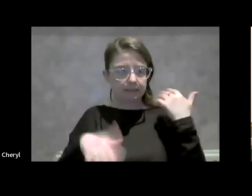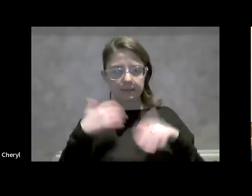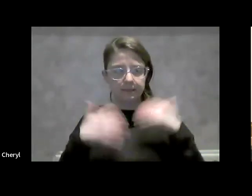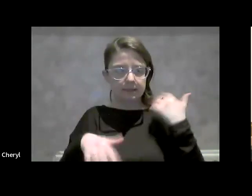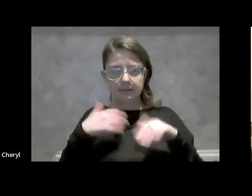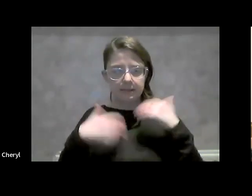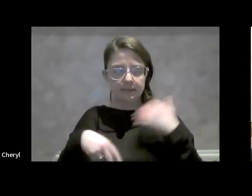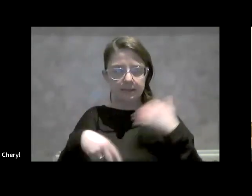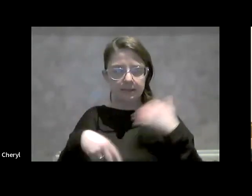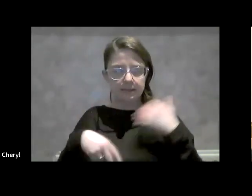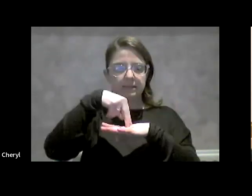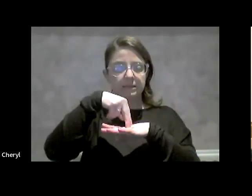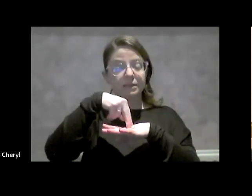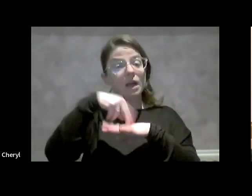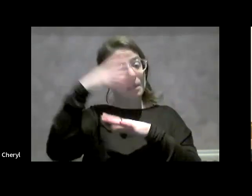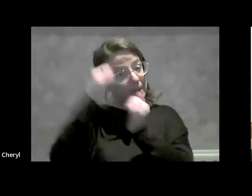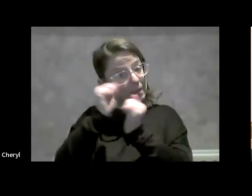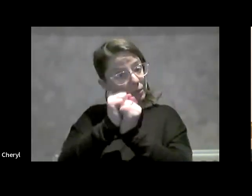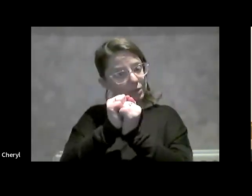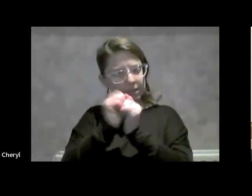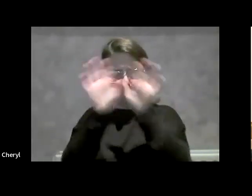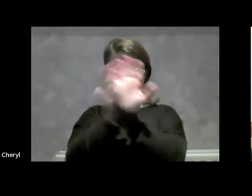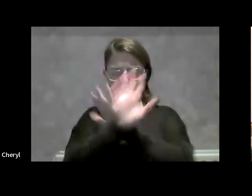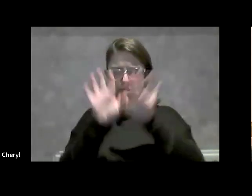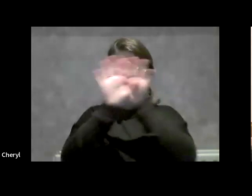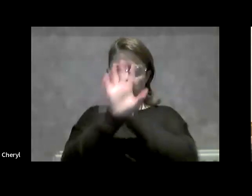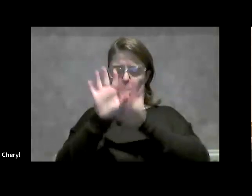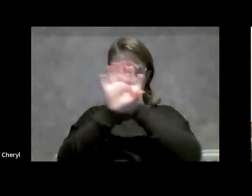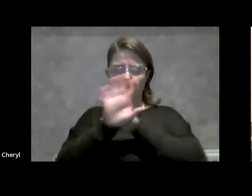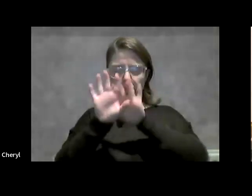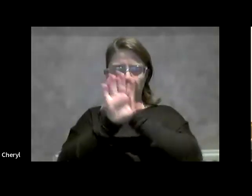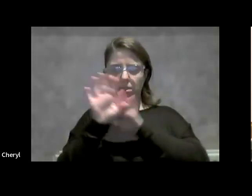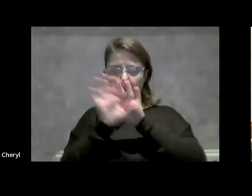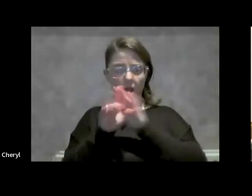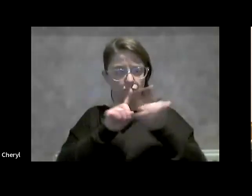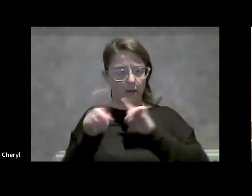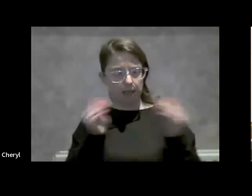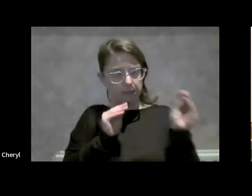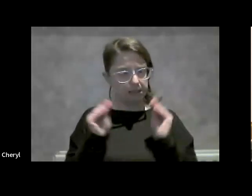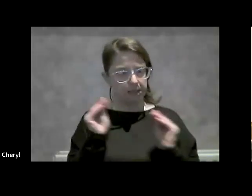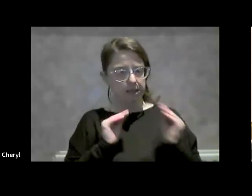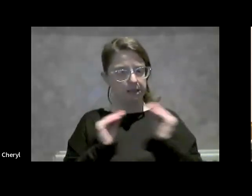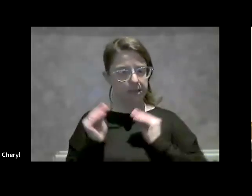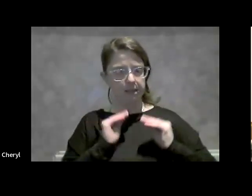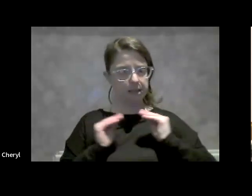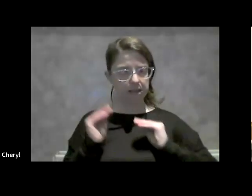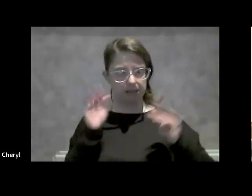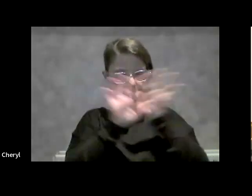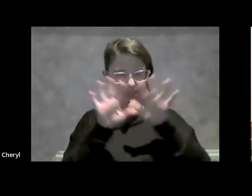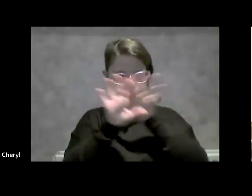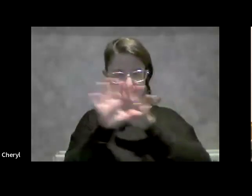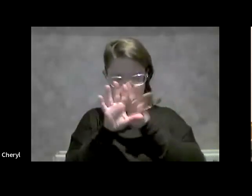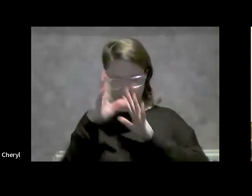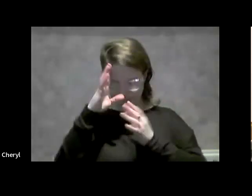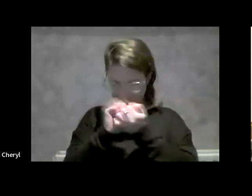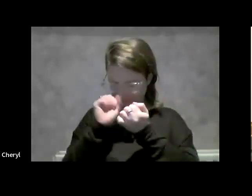scene. My memory is a fog, often. I piece myself together through kaleidoscopic haze as I consult